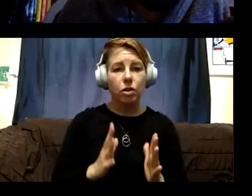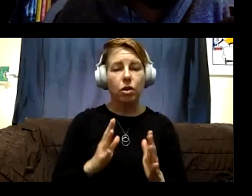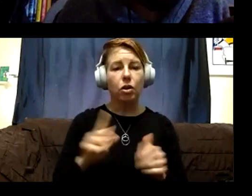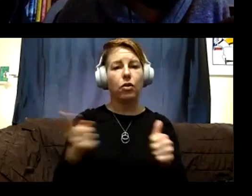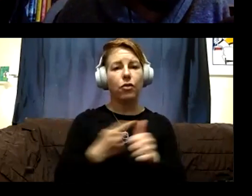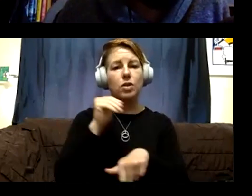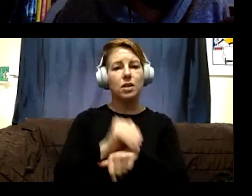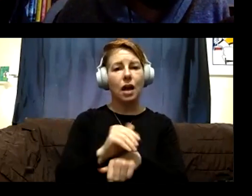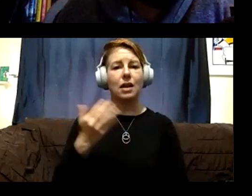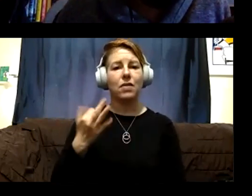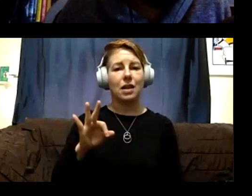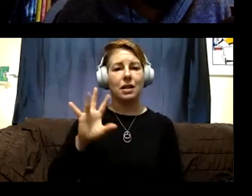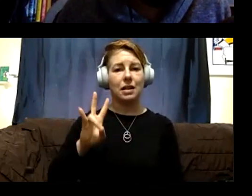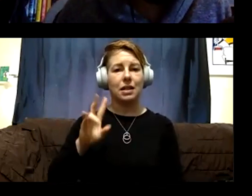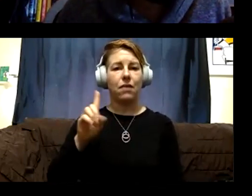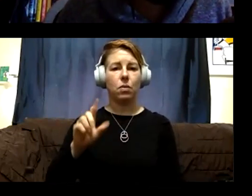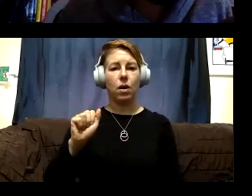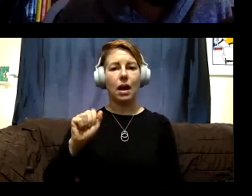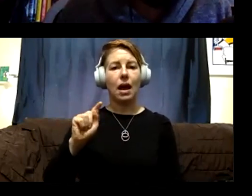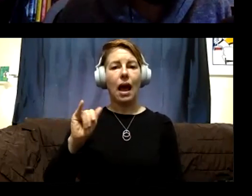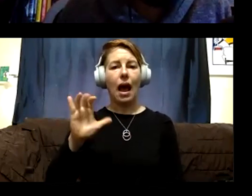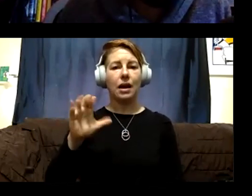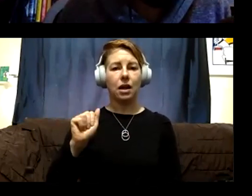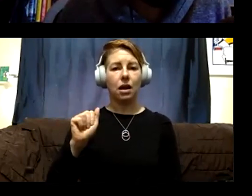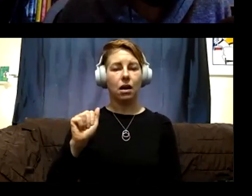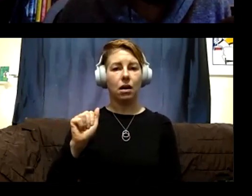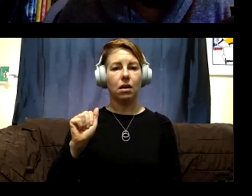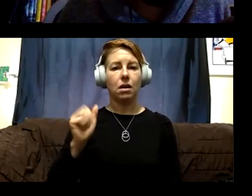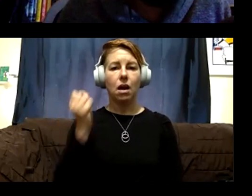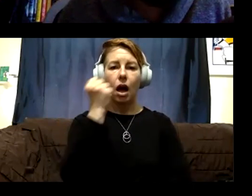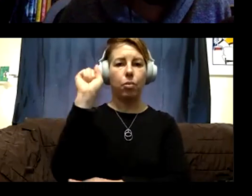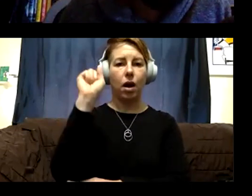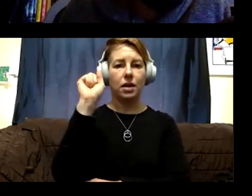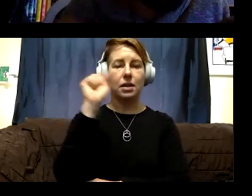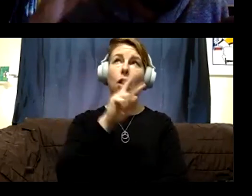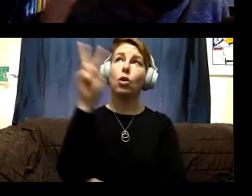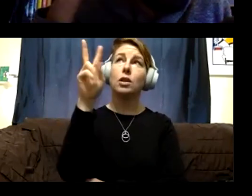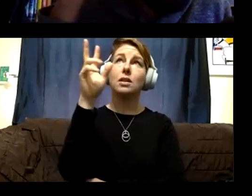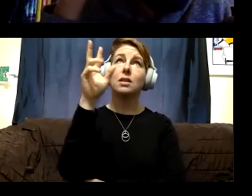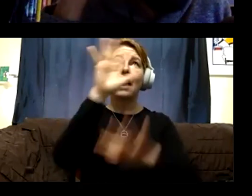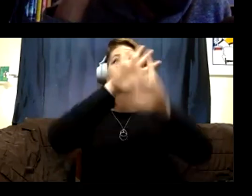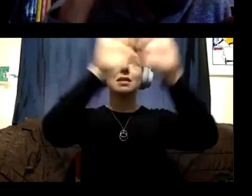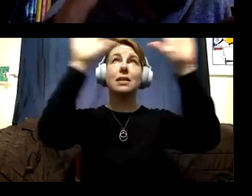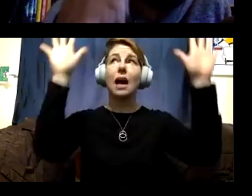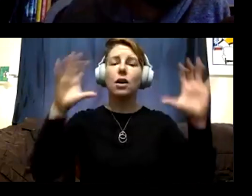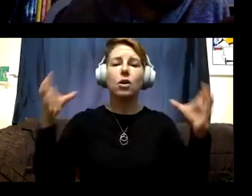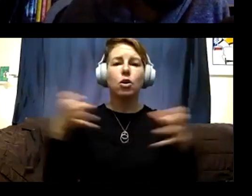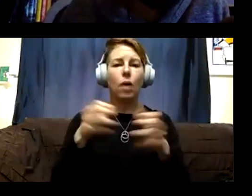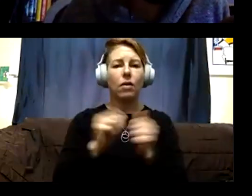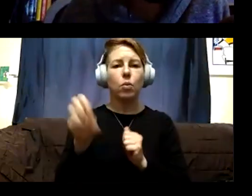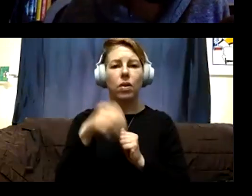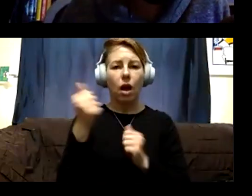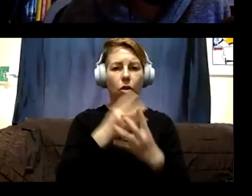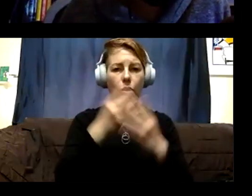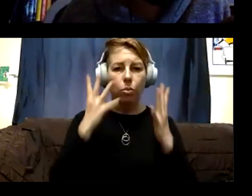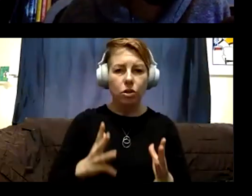1971 Attica uprising stares up at the sky from a D yard crowded with other prisoners crafting a civil rights moment and